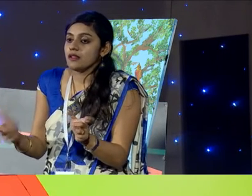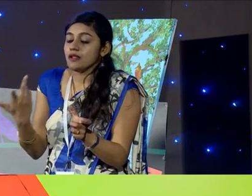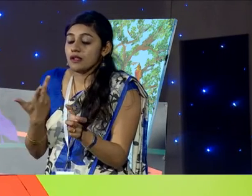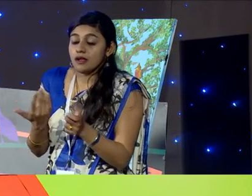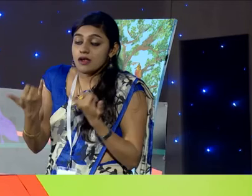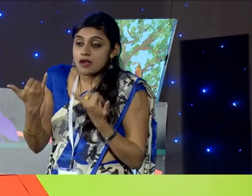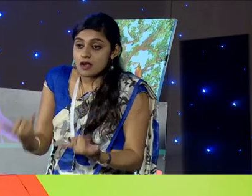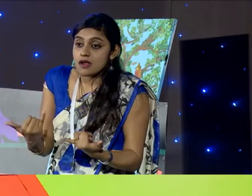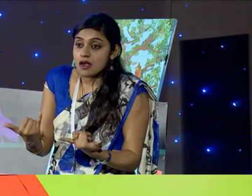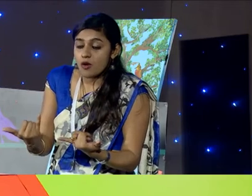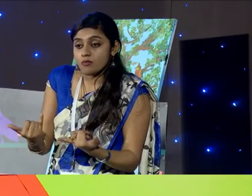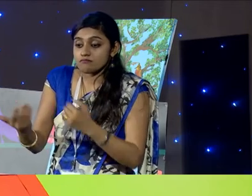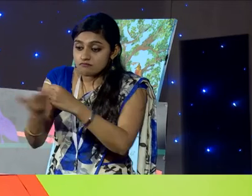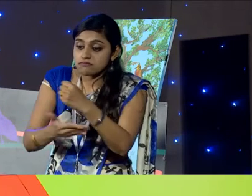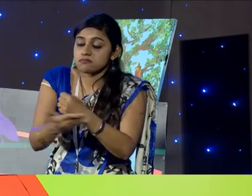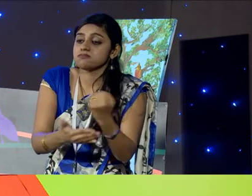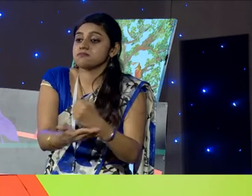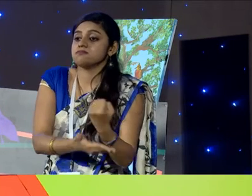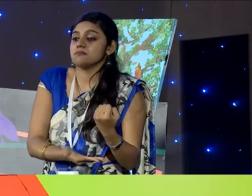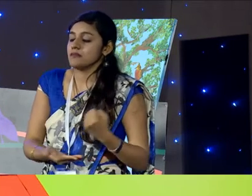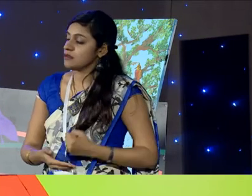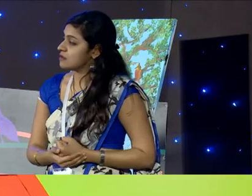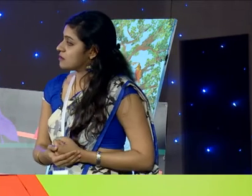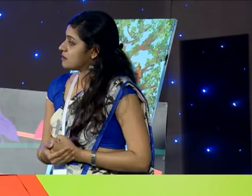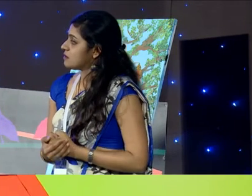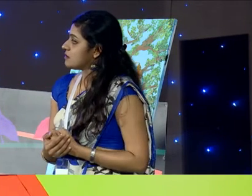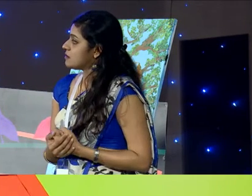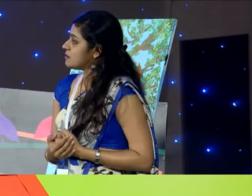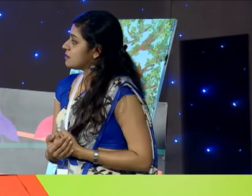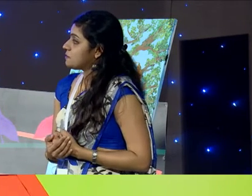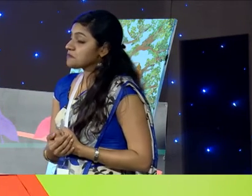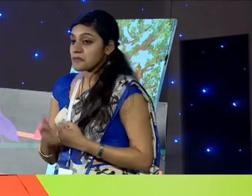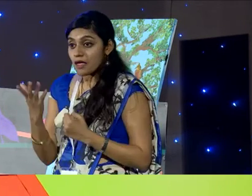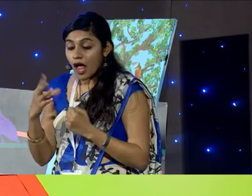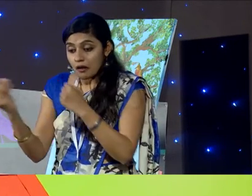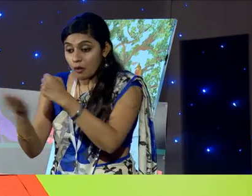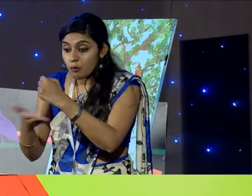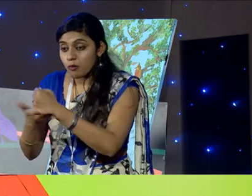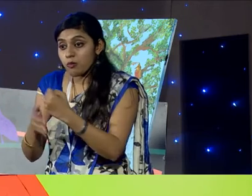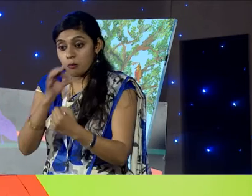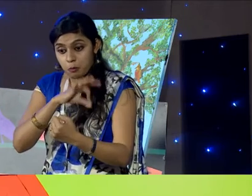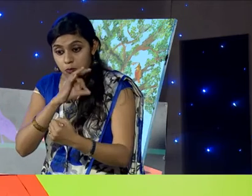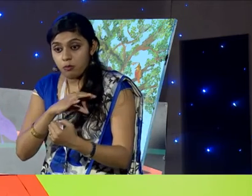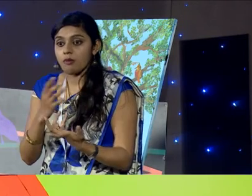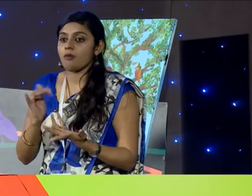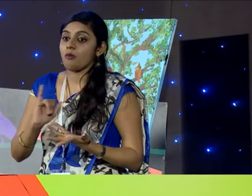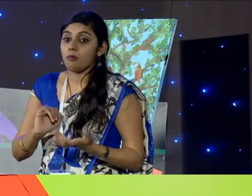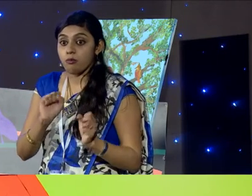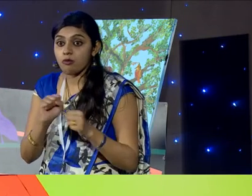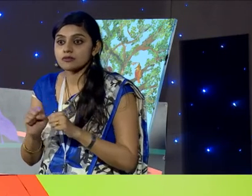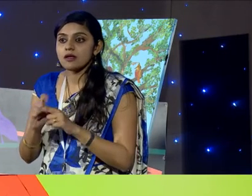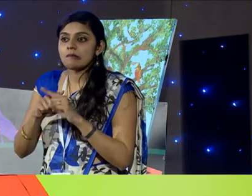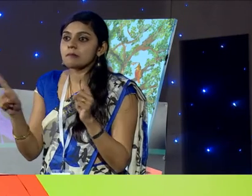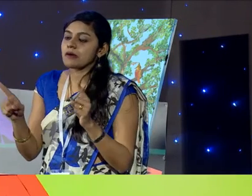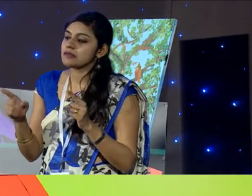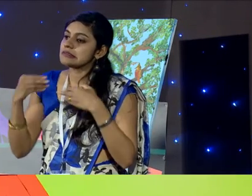half, and that's the agricultural part. Okay, and obviously they go through this enormous income disparity, which has led to a lot of asymmetry in their lives and